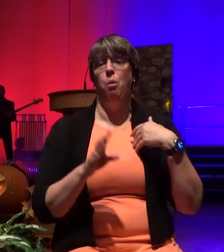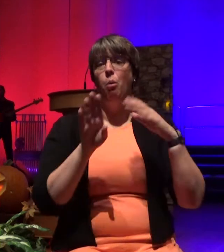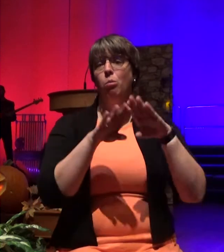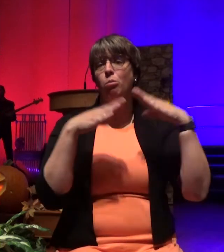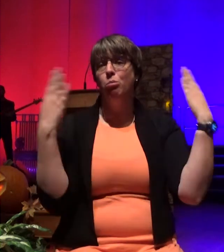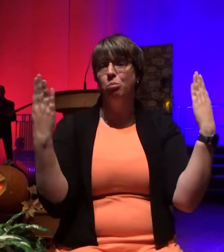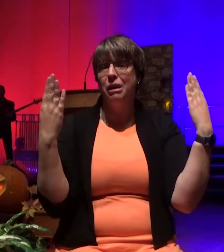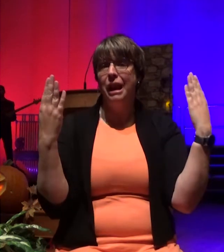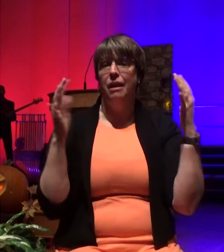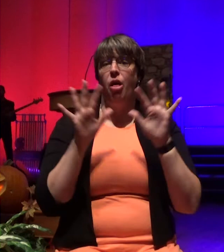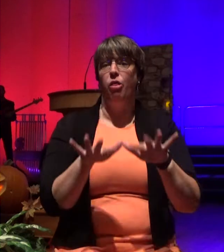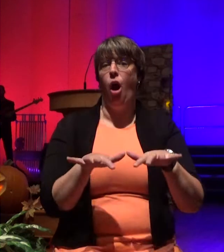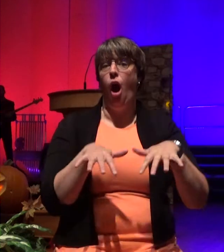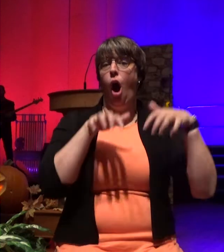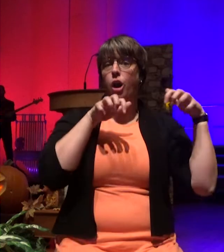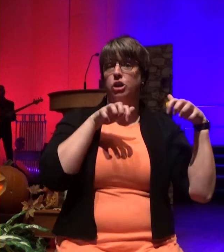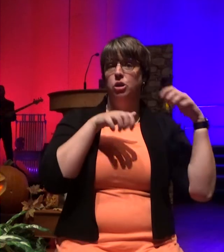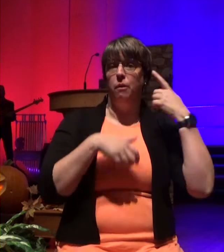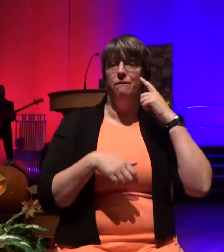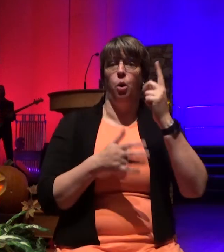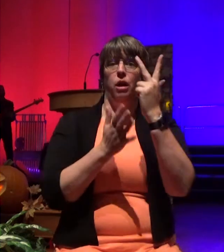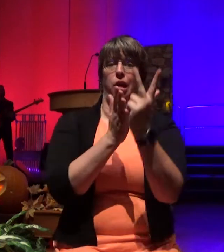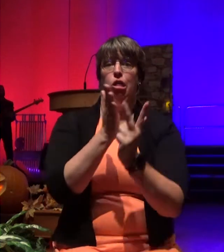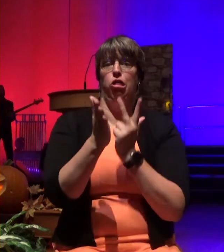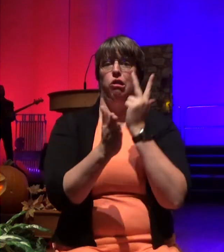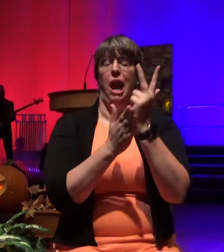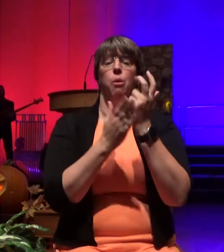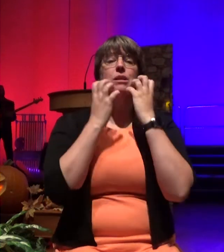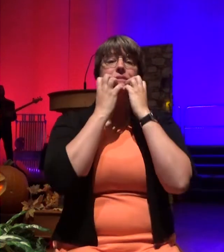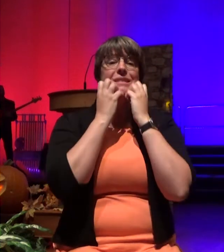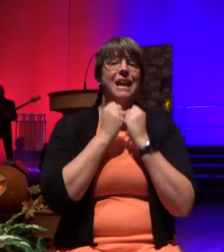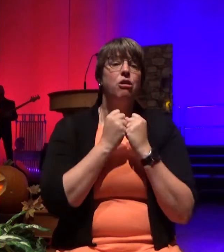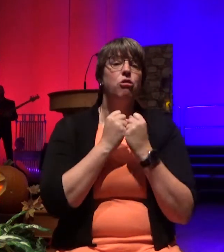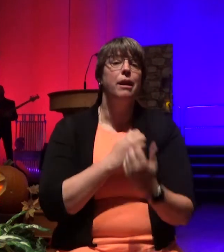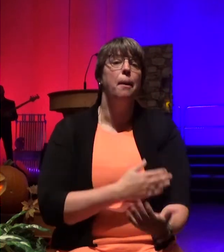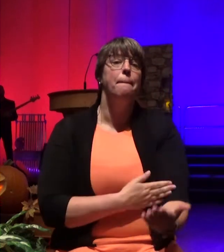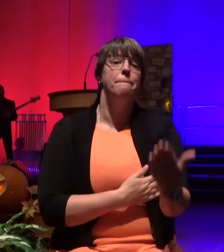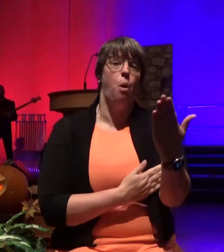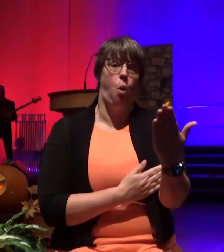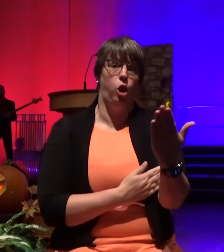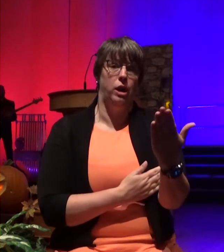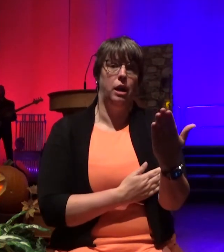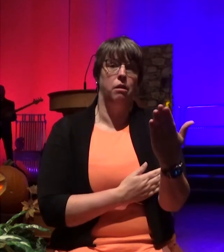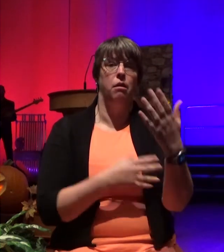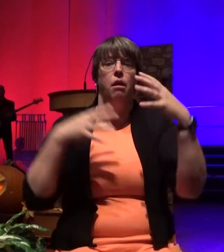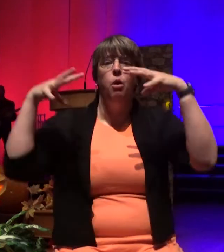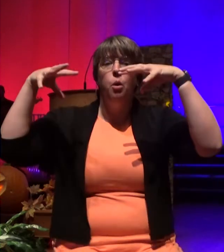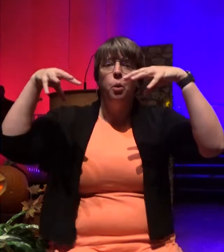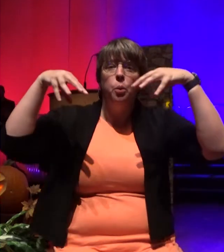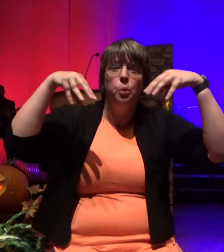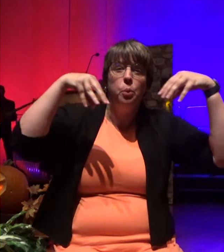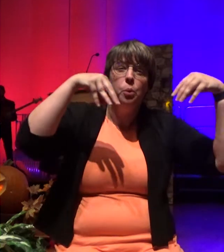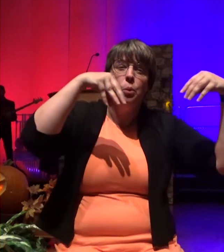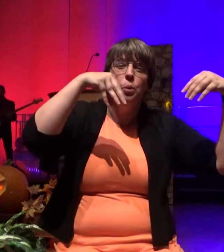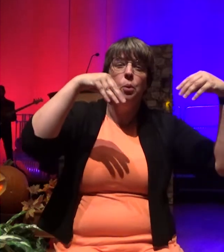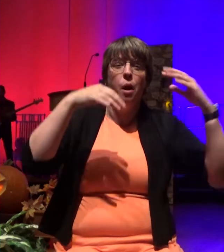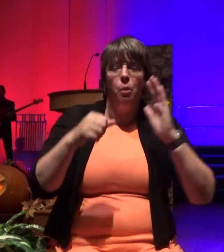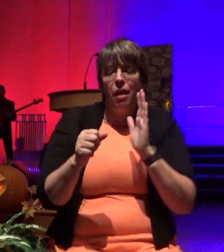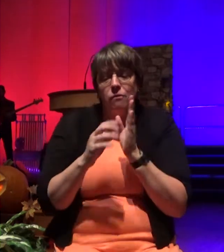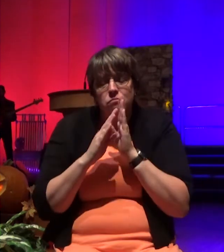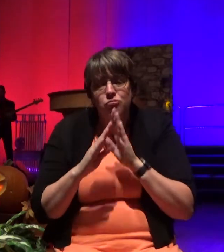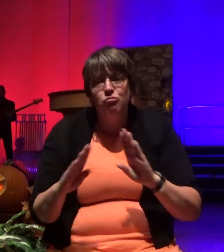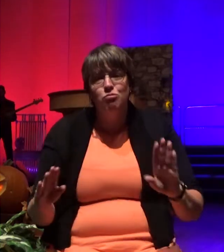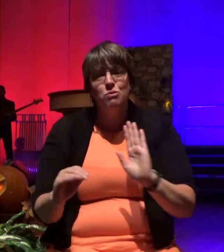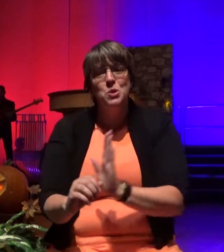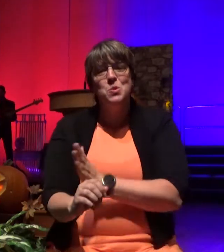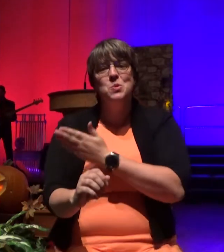Vote Auditorium for a three-hour sacred morning. The lights will be dim, lovely music will play, prayers and meditations